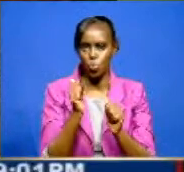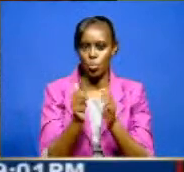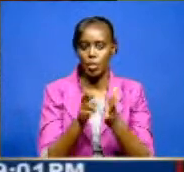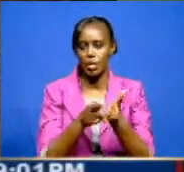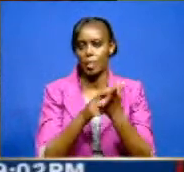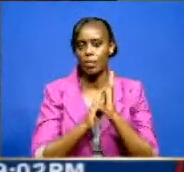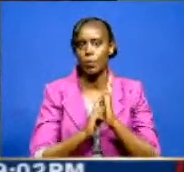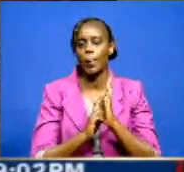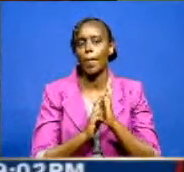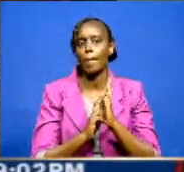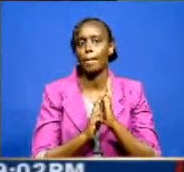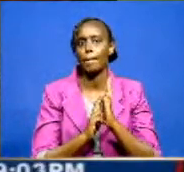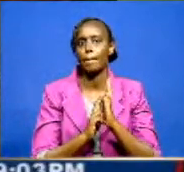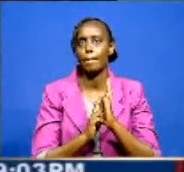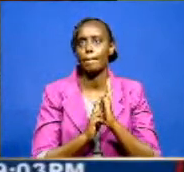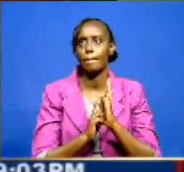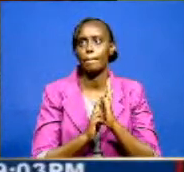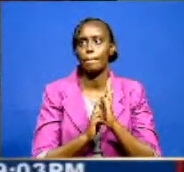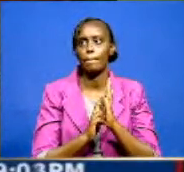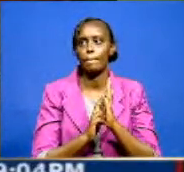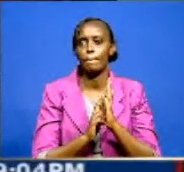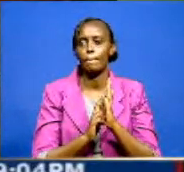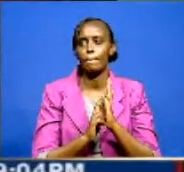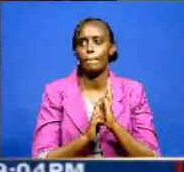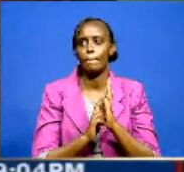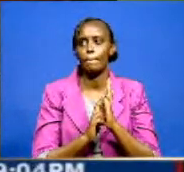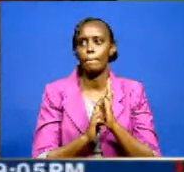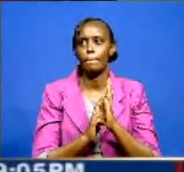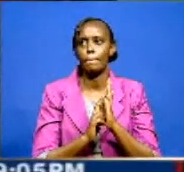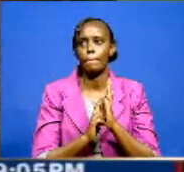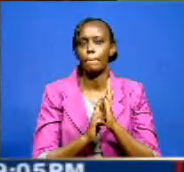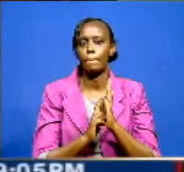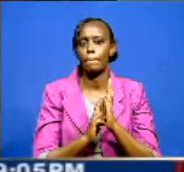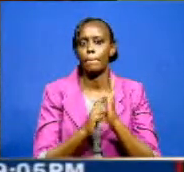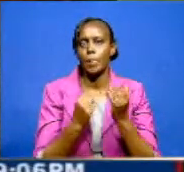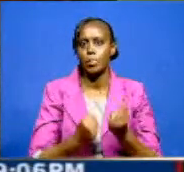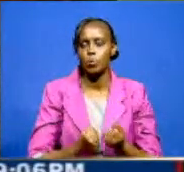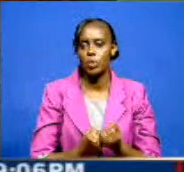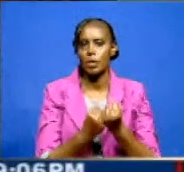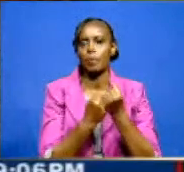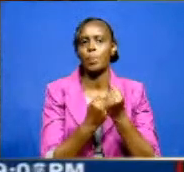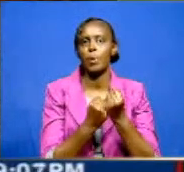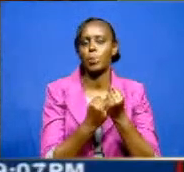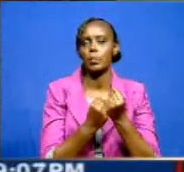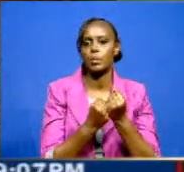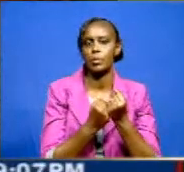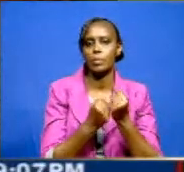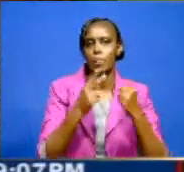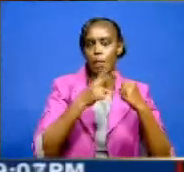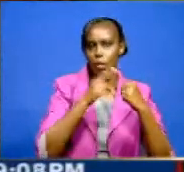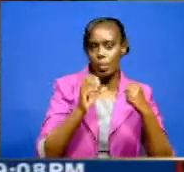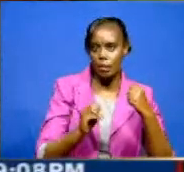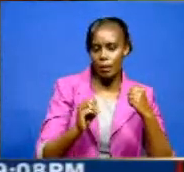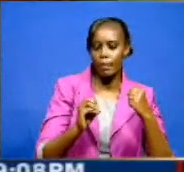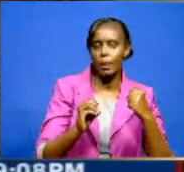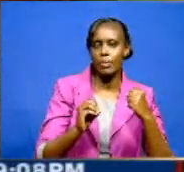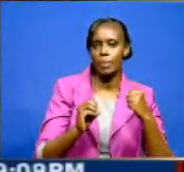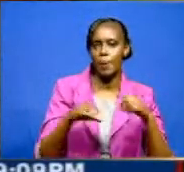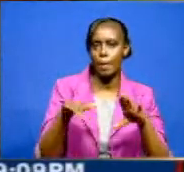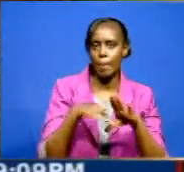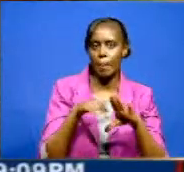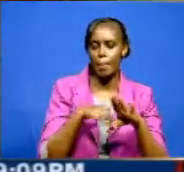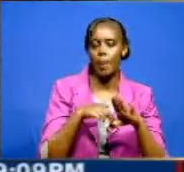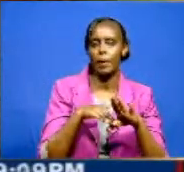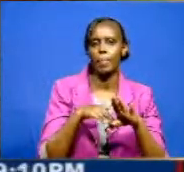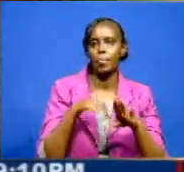required to house or to maintain the extra 70 members of